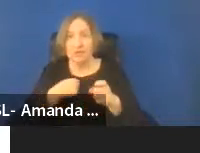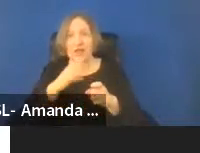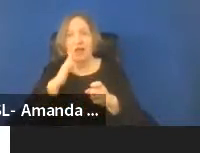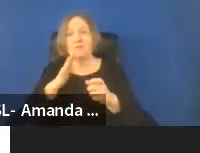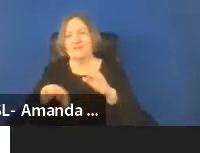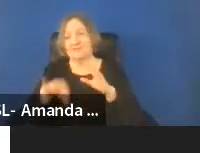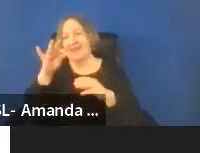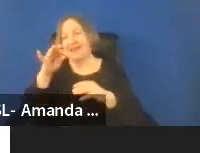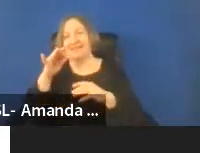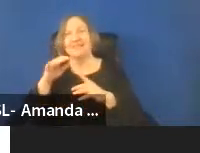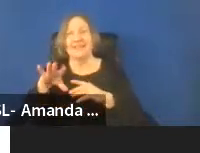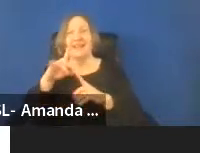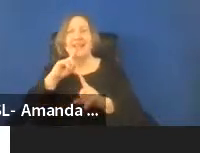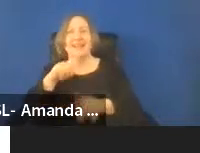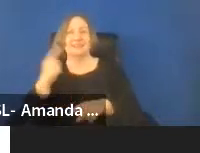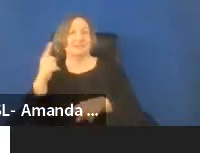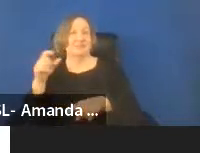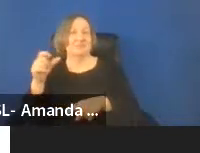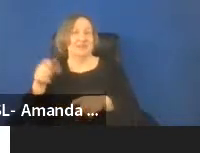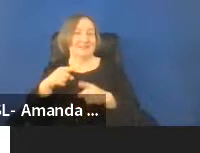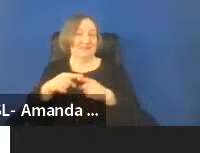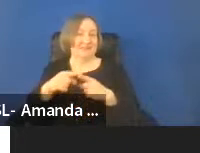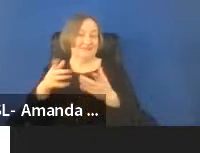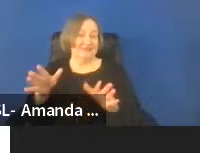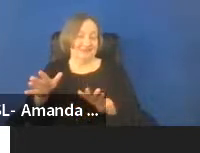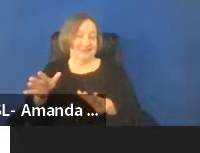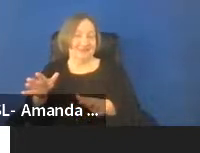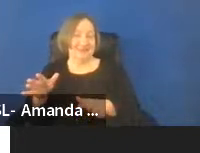track down an answer for you once we're finished.